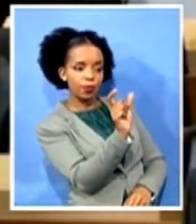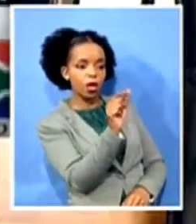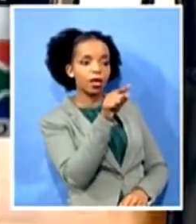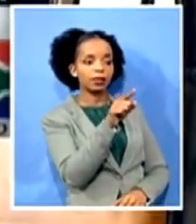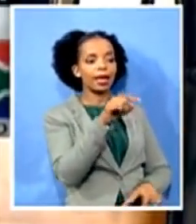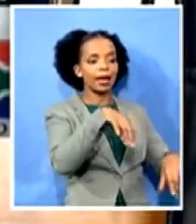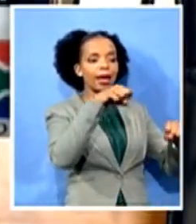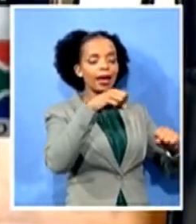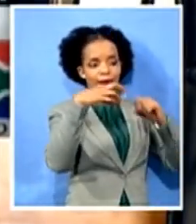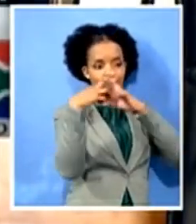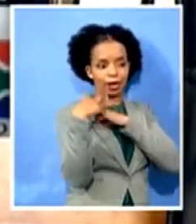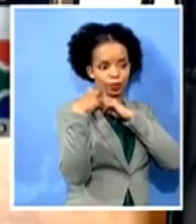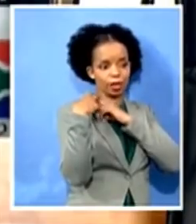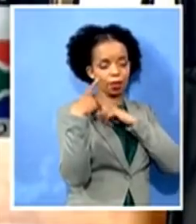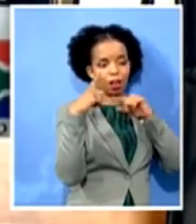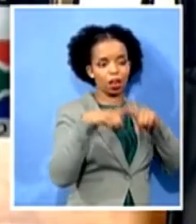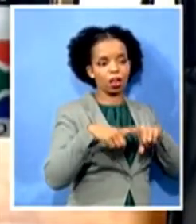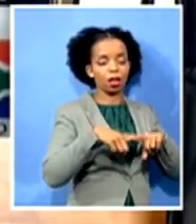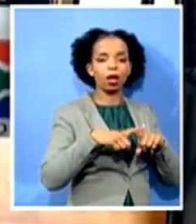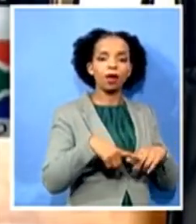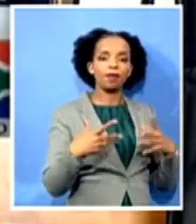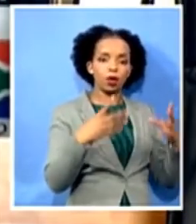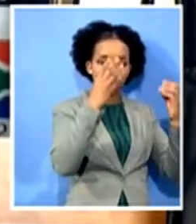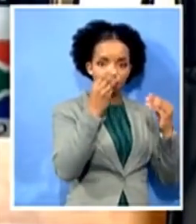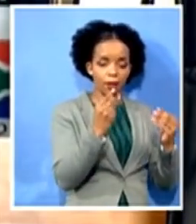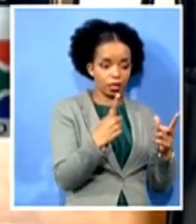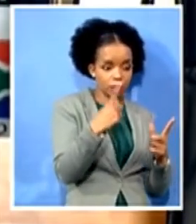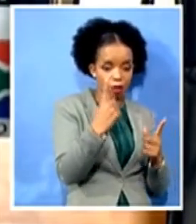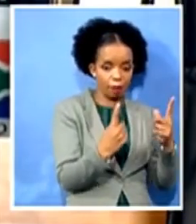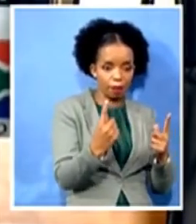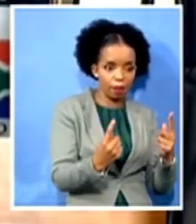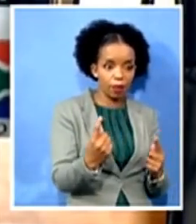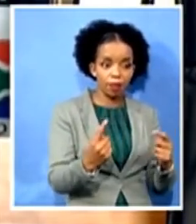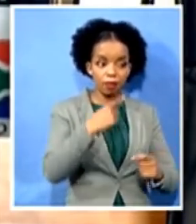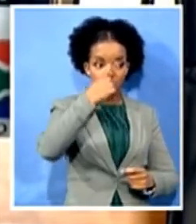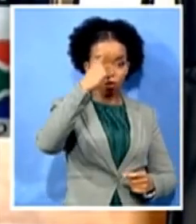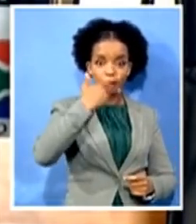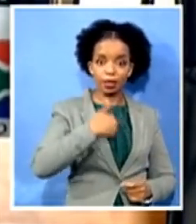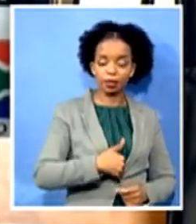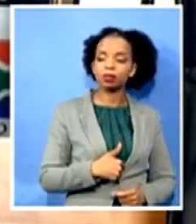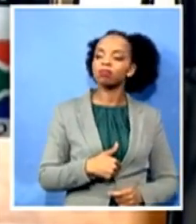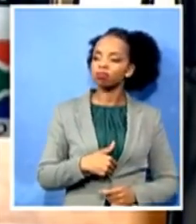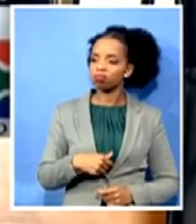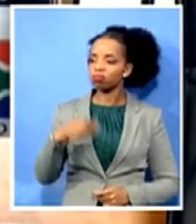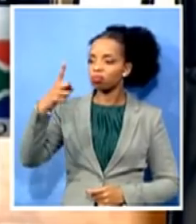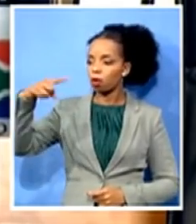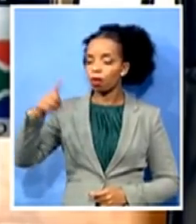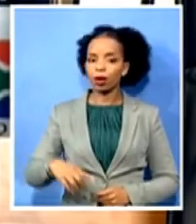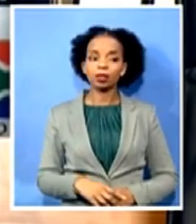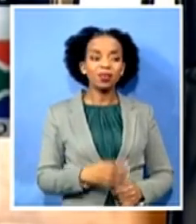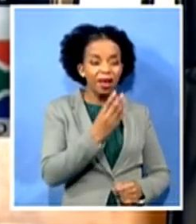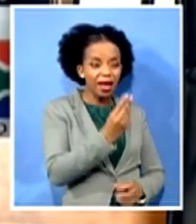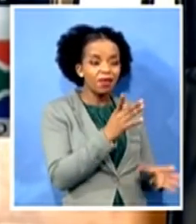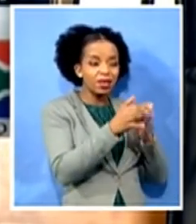correct? That is correct. Is there any explanation as to why he wasn't held accountable for what happened in 2010, 2011?